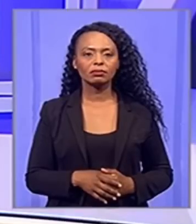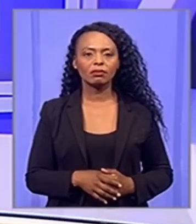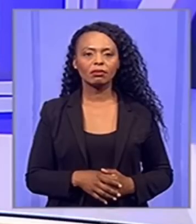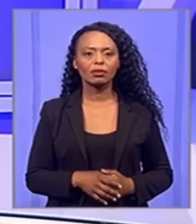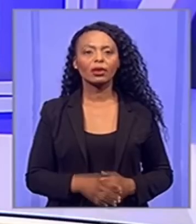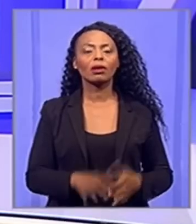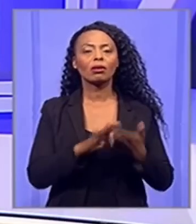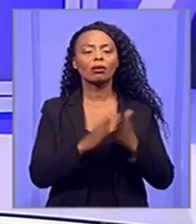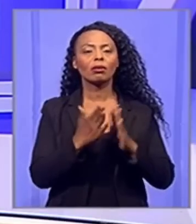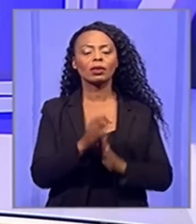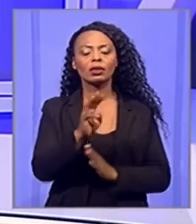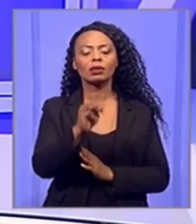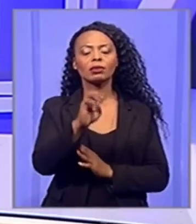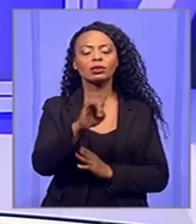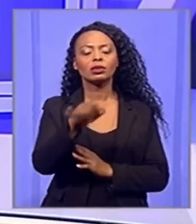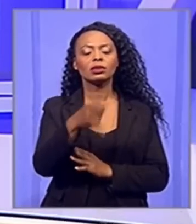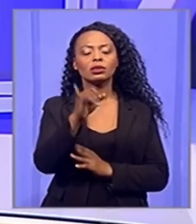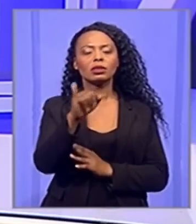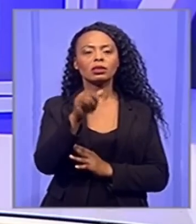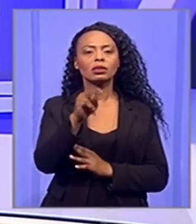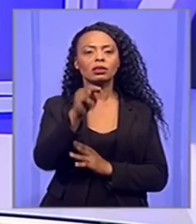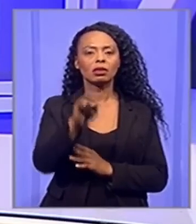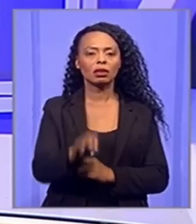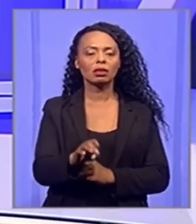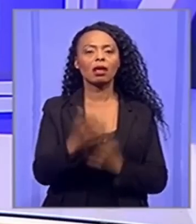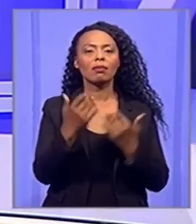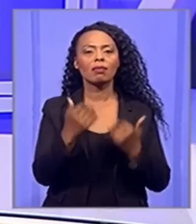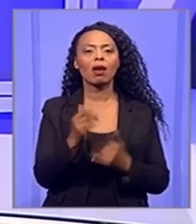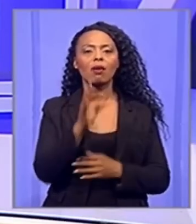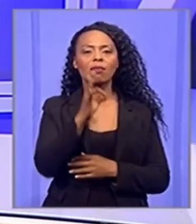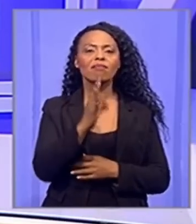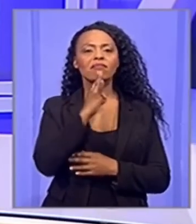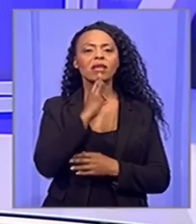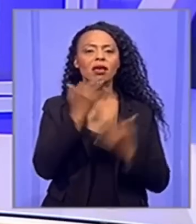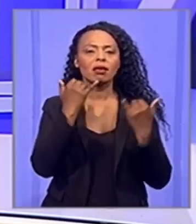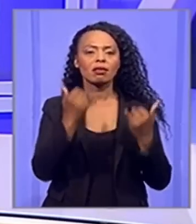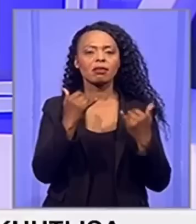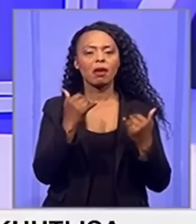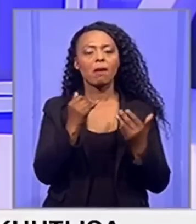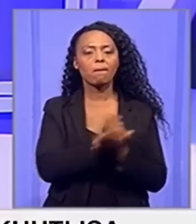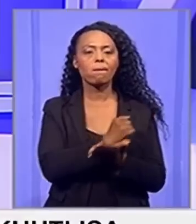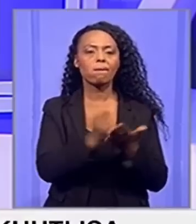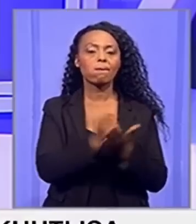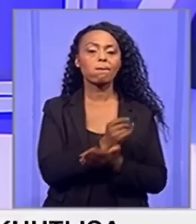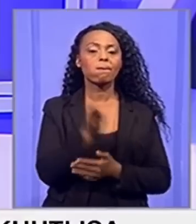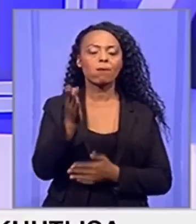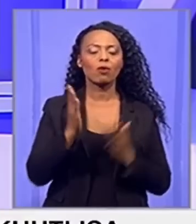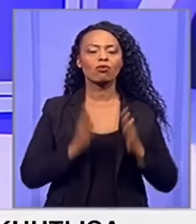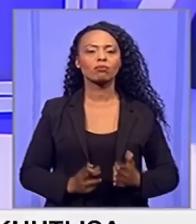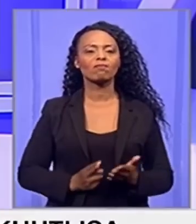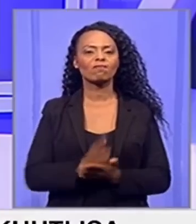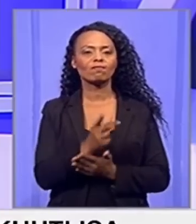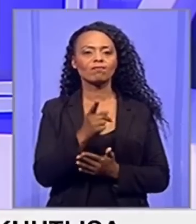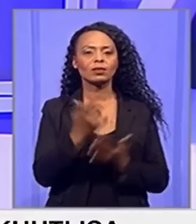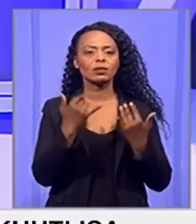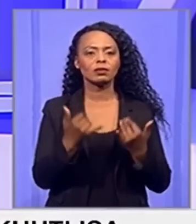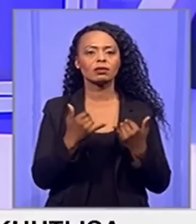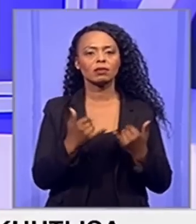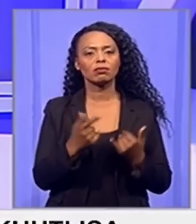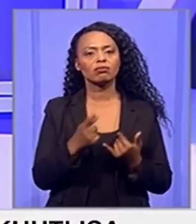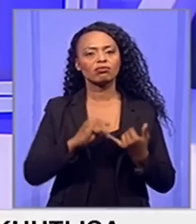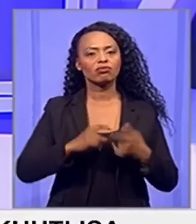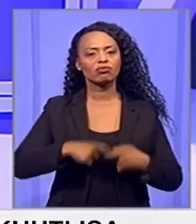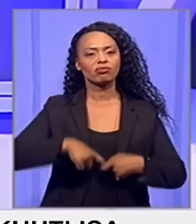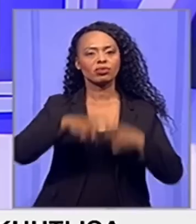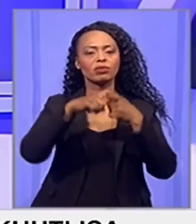Baagi ba Mjajane ba feta dikete di le 3 ba sainile kwa Komisheneng ya Ditshwanelo tsa Botho go emisa go shobedisa kwa Masepaleng